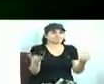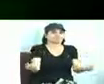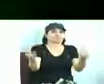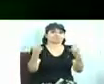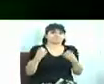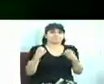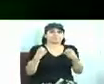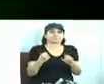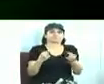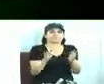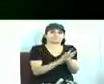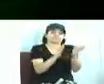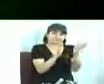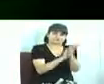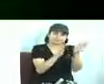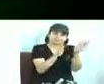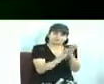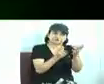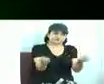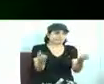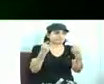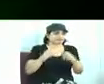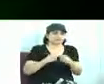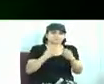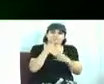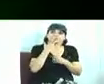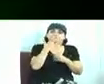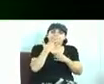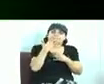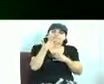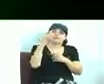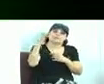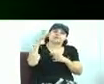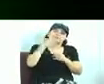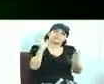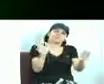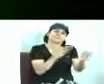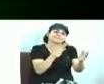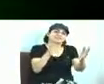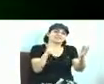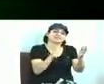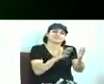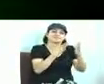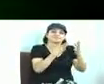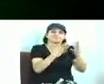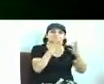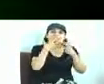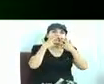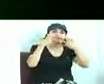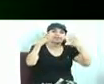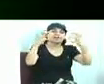to sing our praises. We've come today to sing our praises and